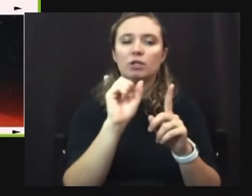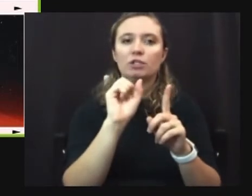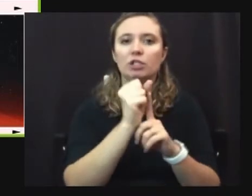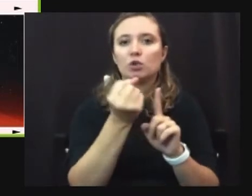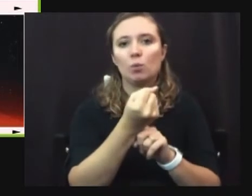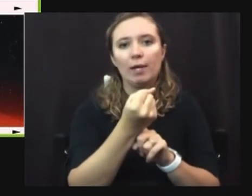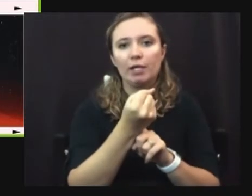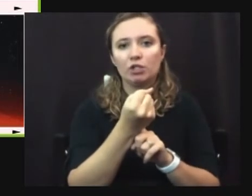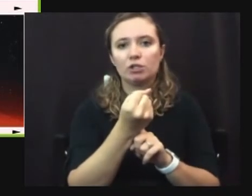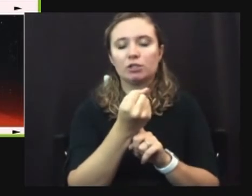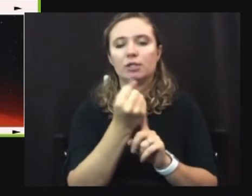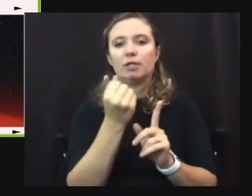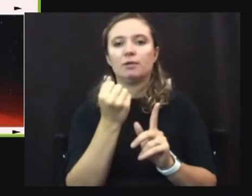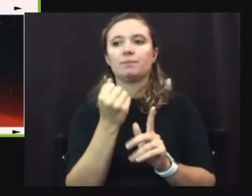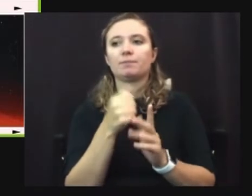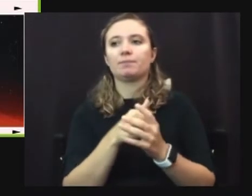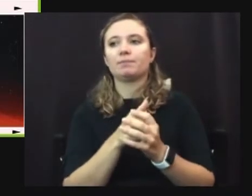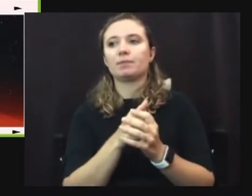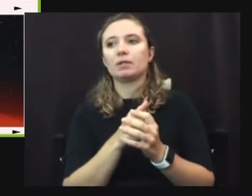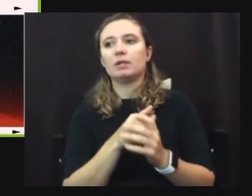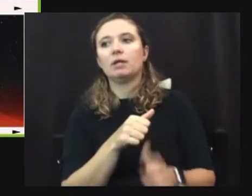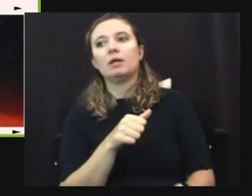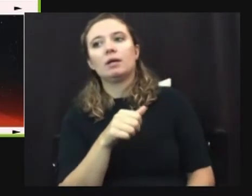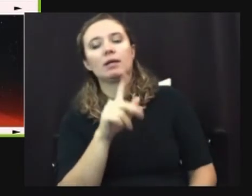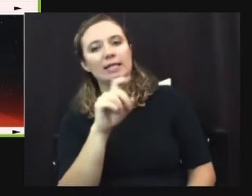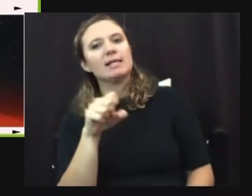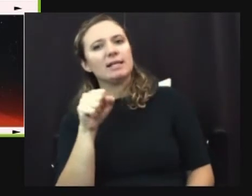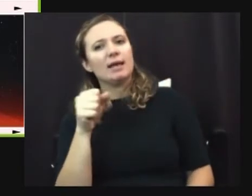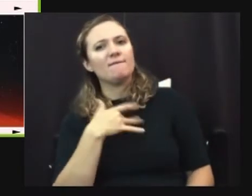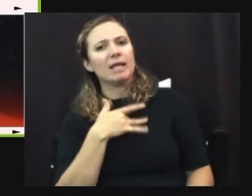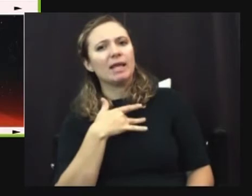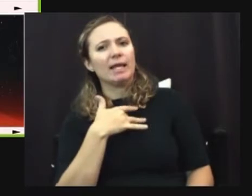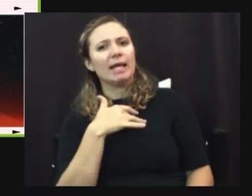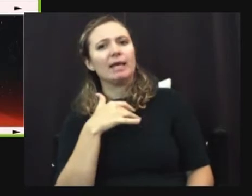feeling, like the feeling it as if you were the other person.